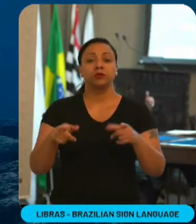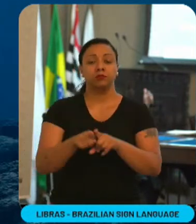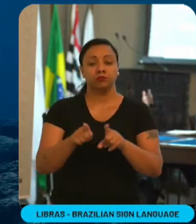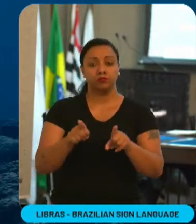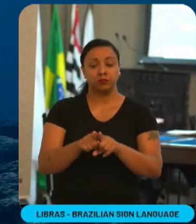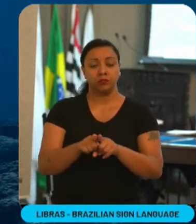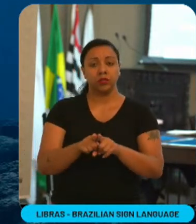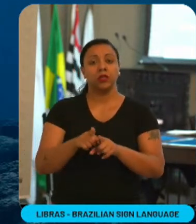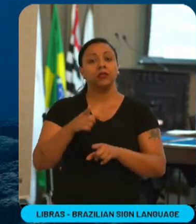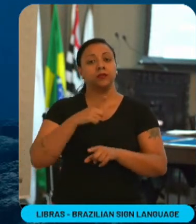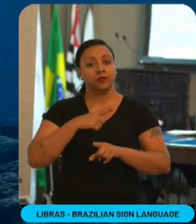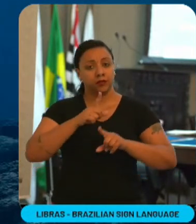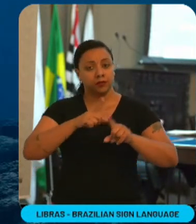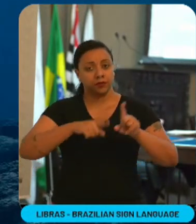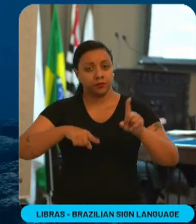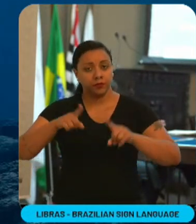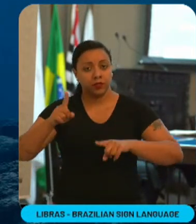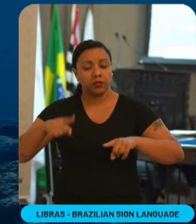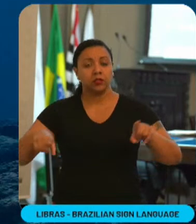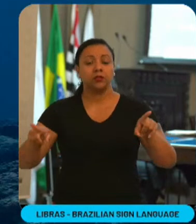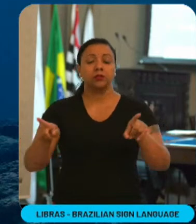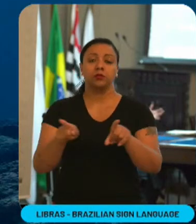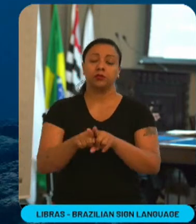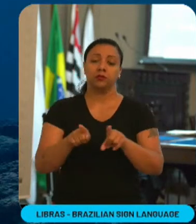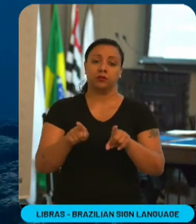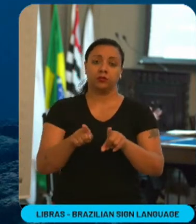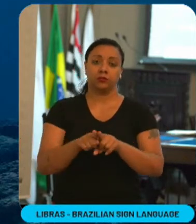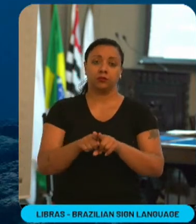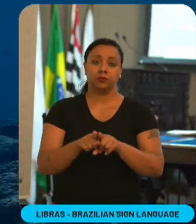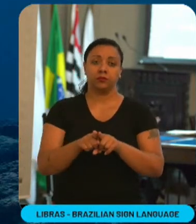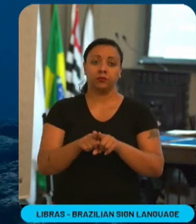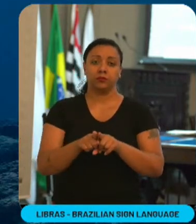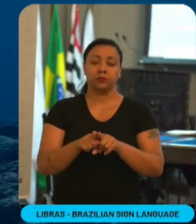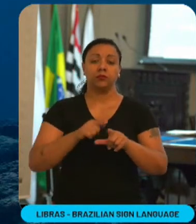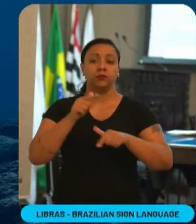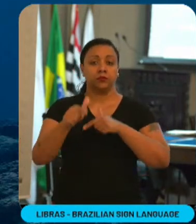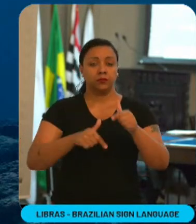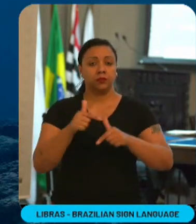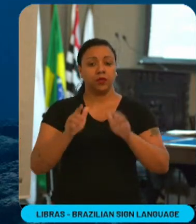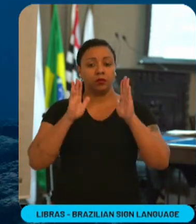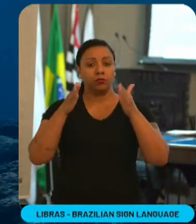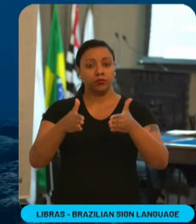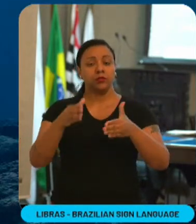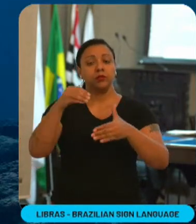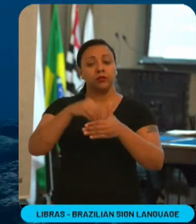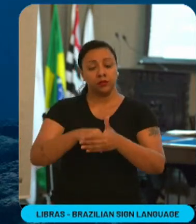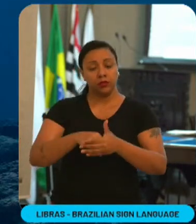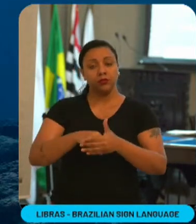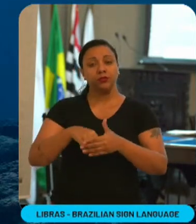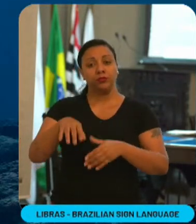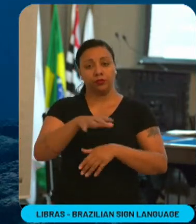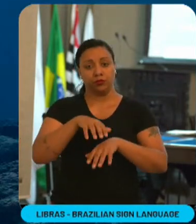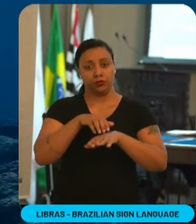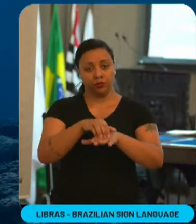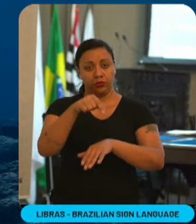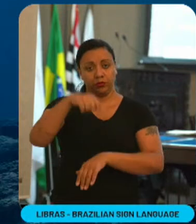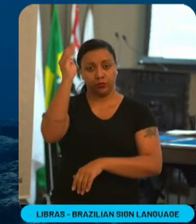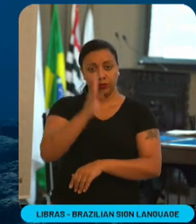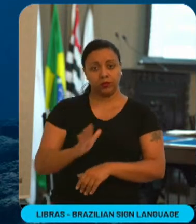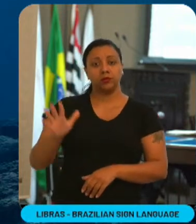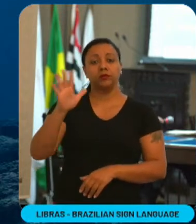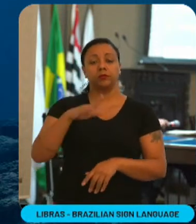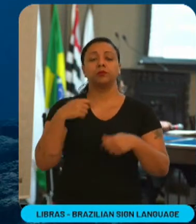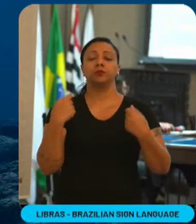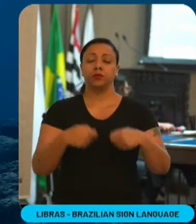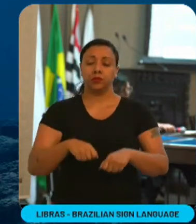of if there is a change in commodities production, you have to consider and predict that